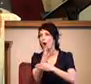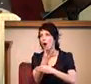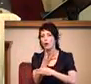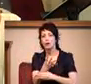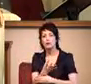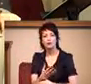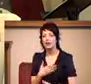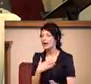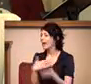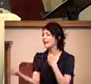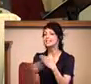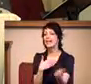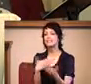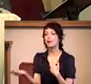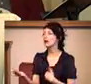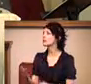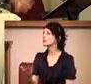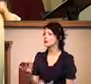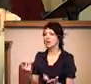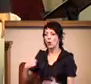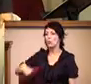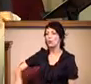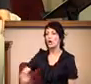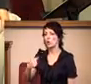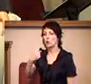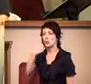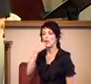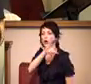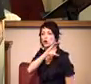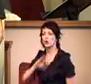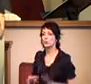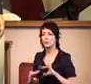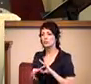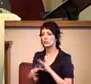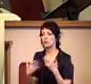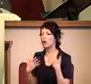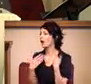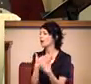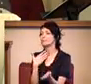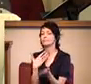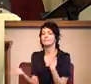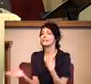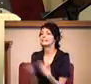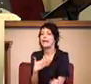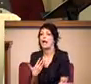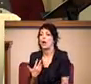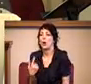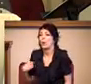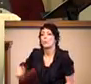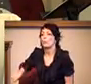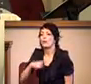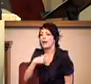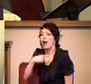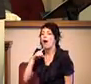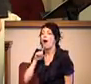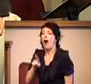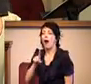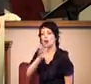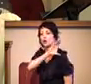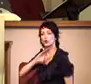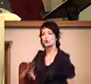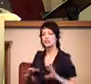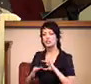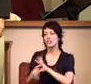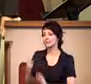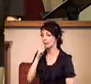it don't matter that we're, a lot of us here are queer Christians. Big deal, we are Christians. Amen?